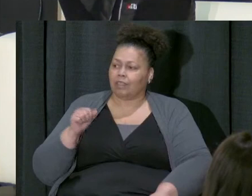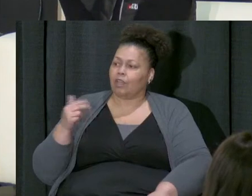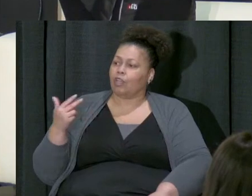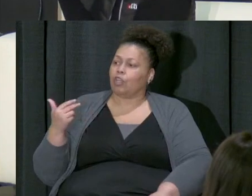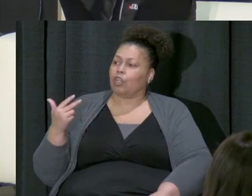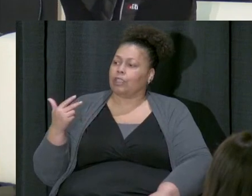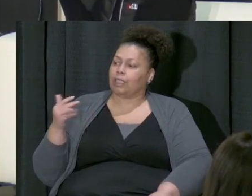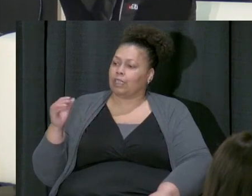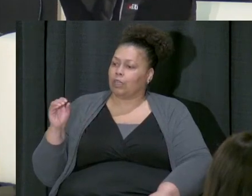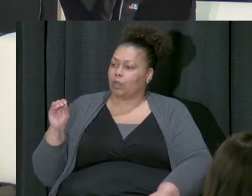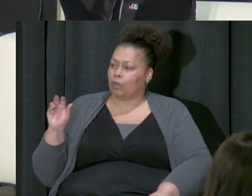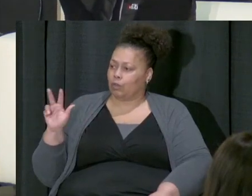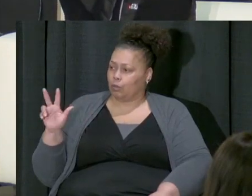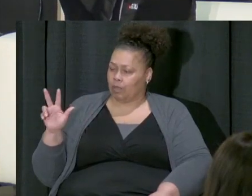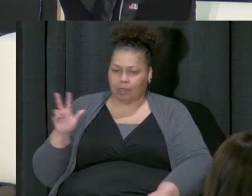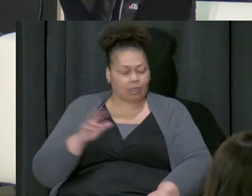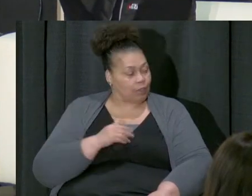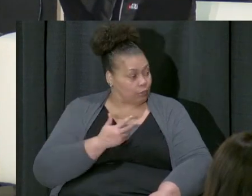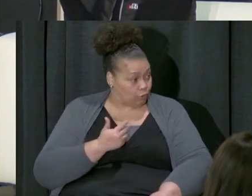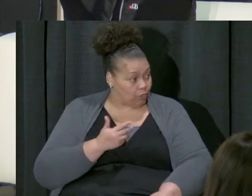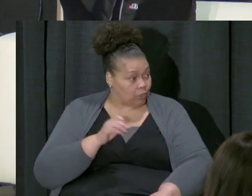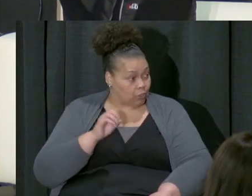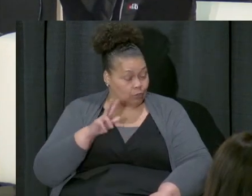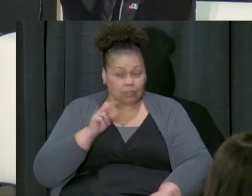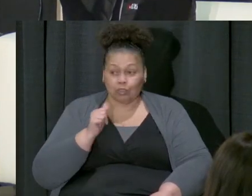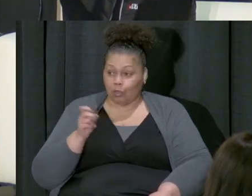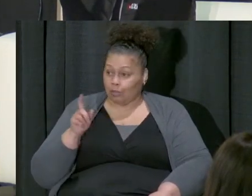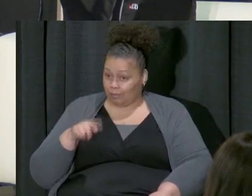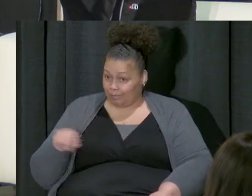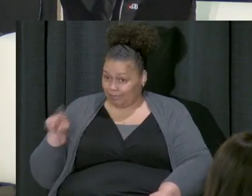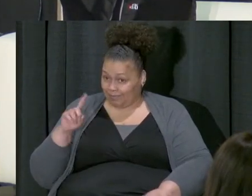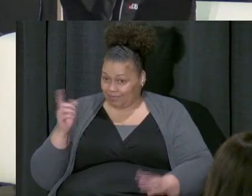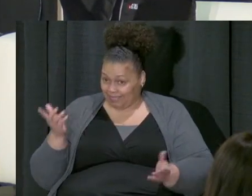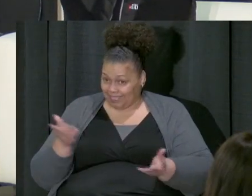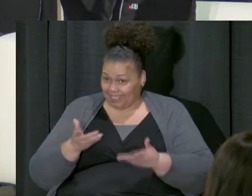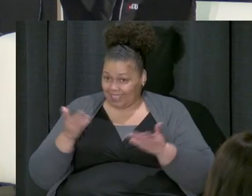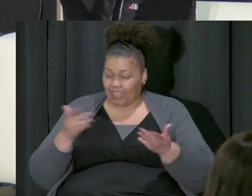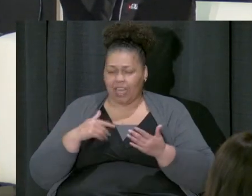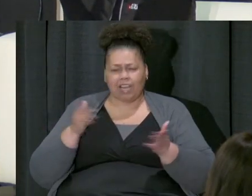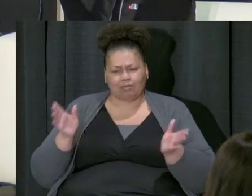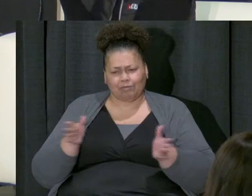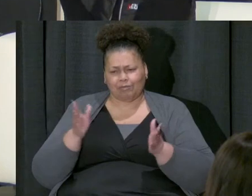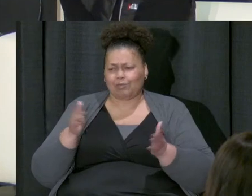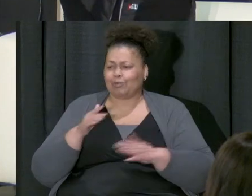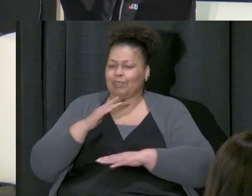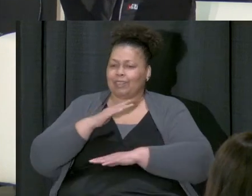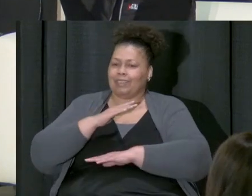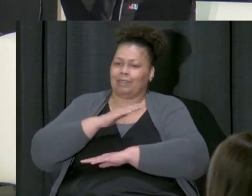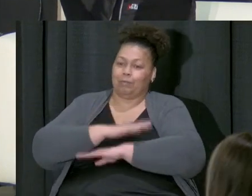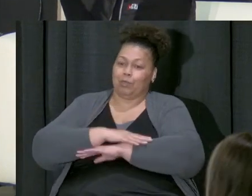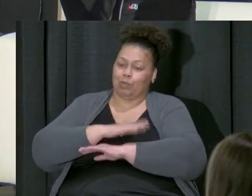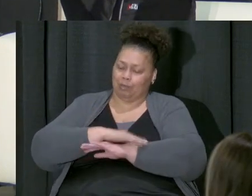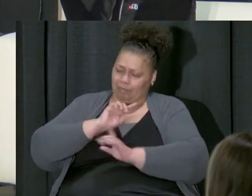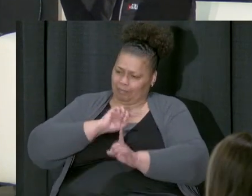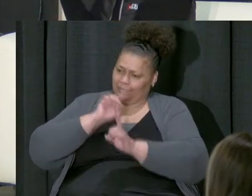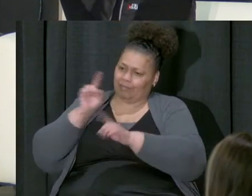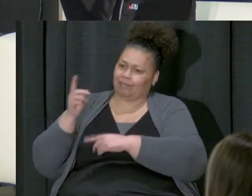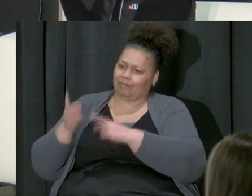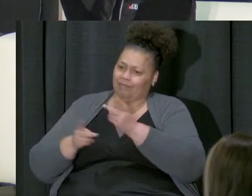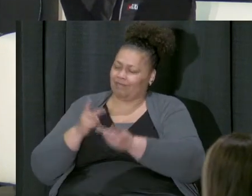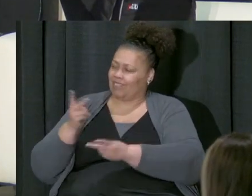1303. 1303, so yeah. Folks that are listening and the folks that are here in our audience, we want to make sure and encourage you to stop by and visit with Leticia.